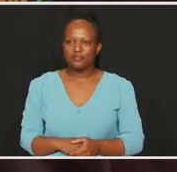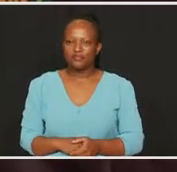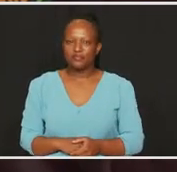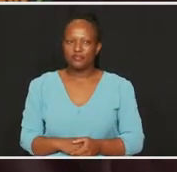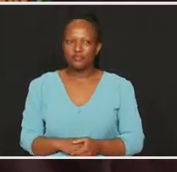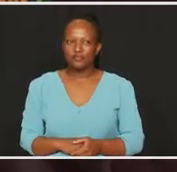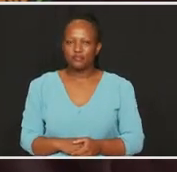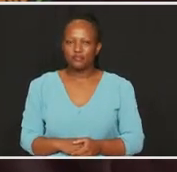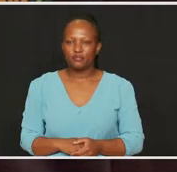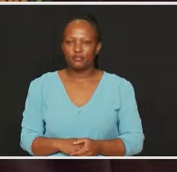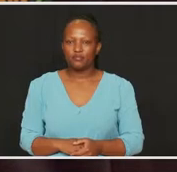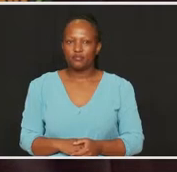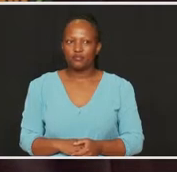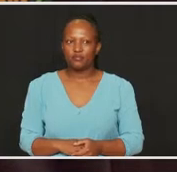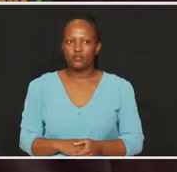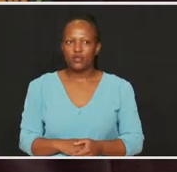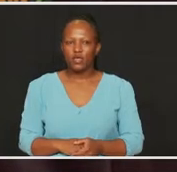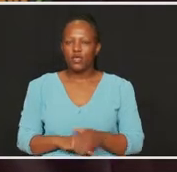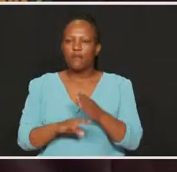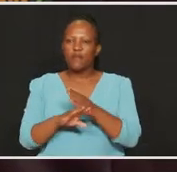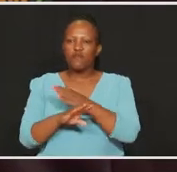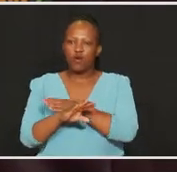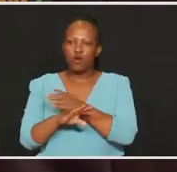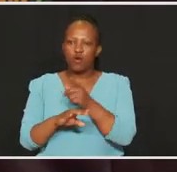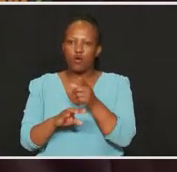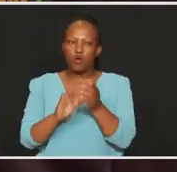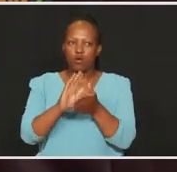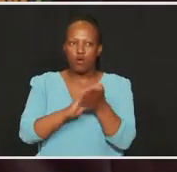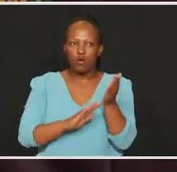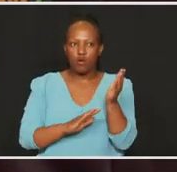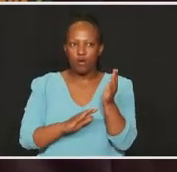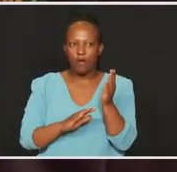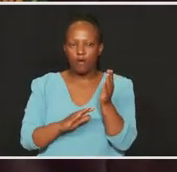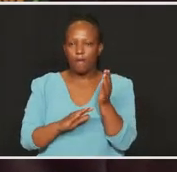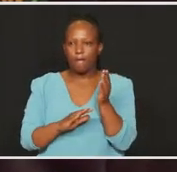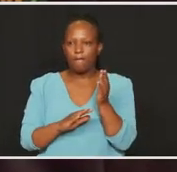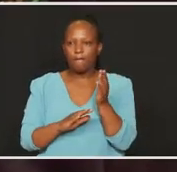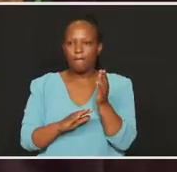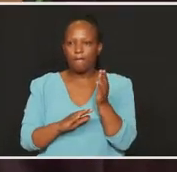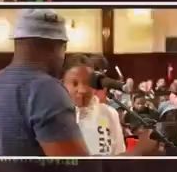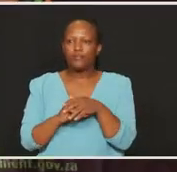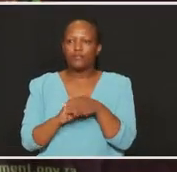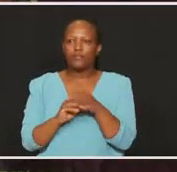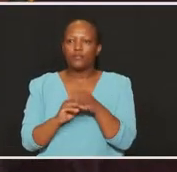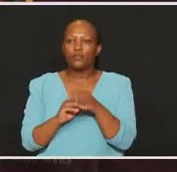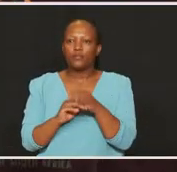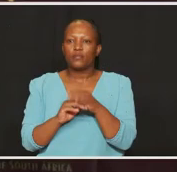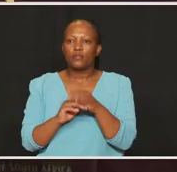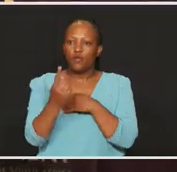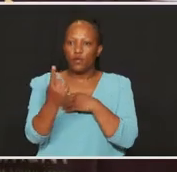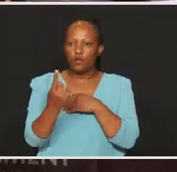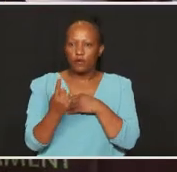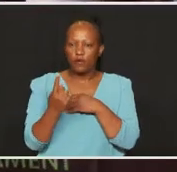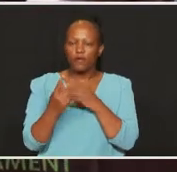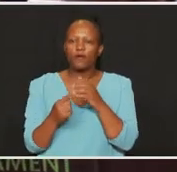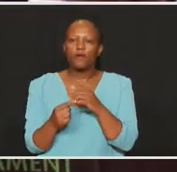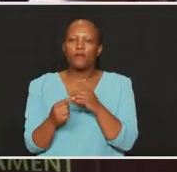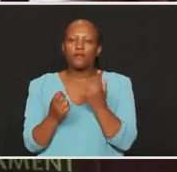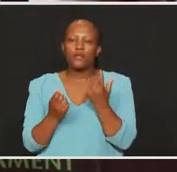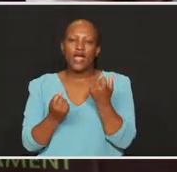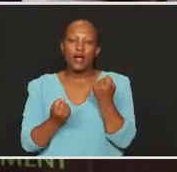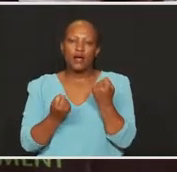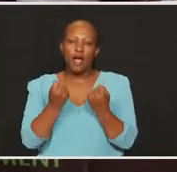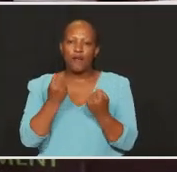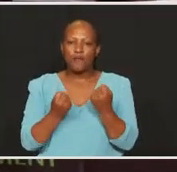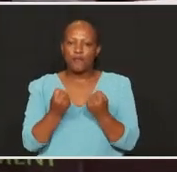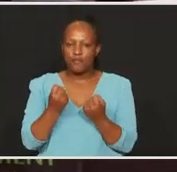you come in I'm not intimidating you I am there are three cars that are I'm going to ask their